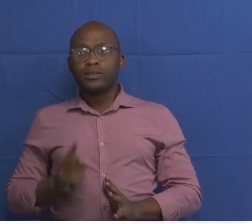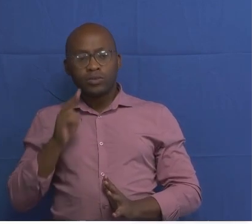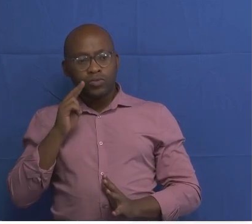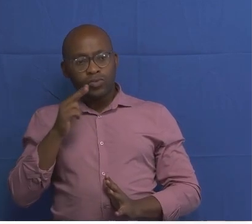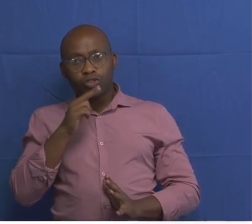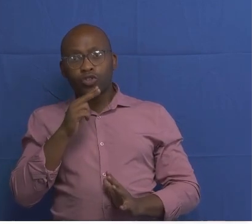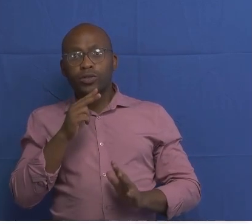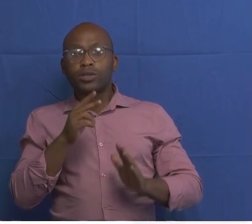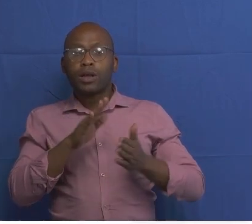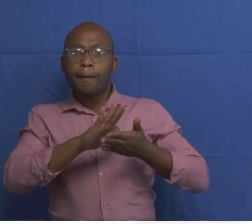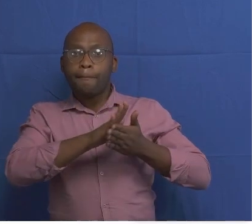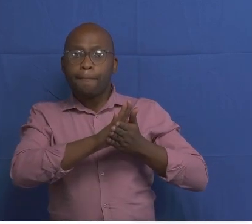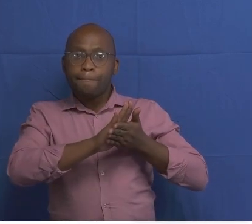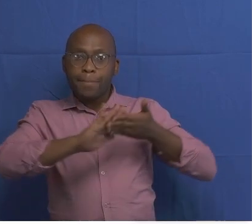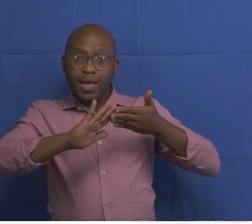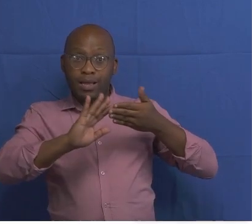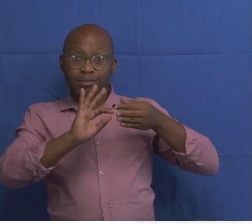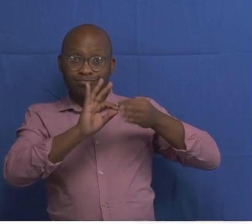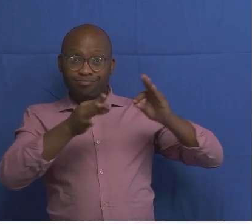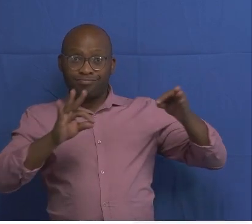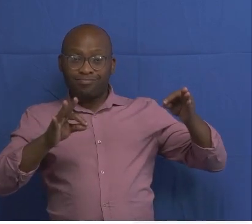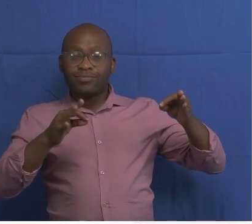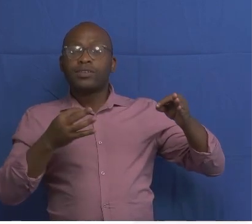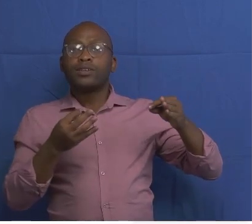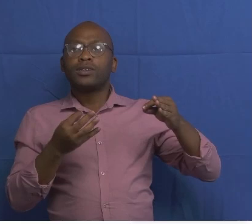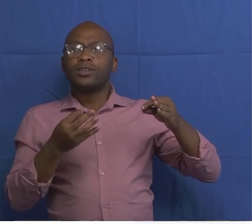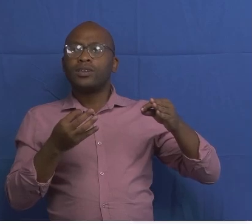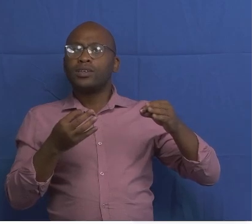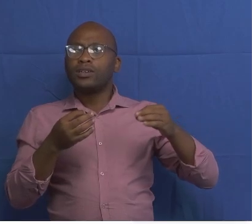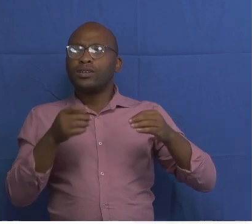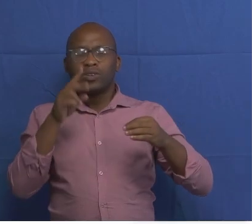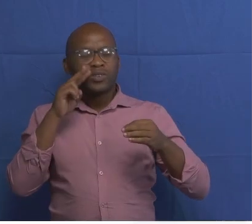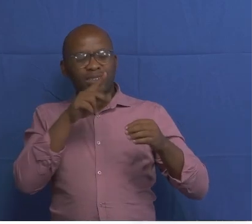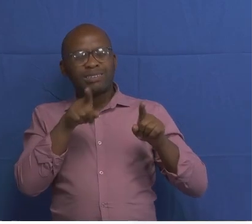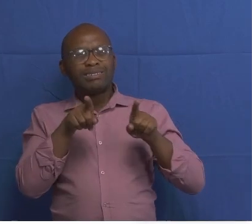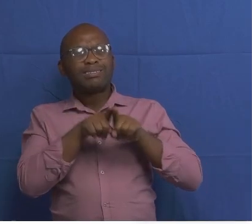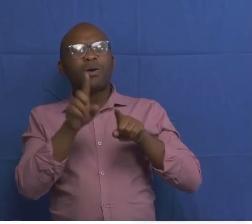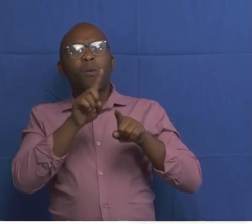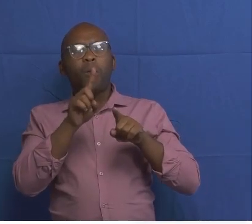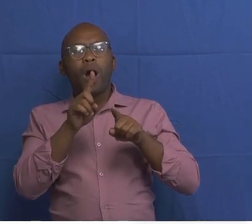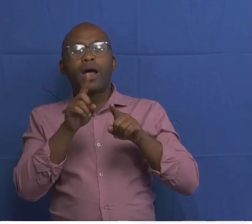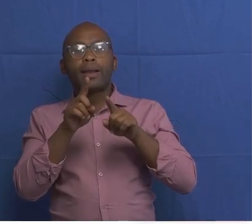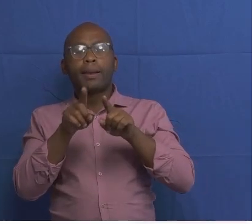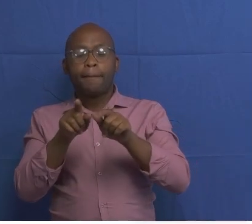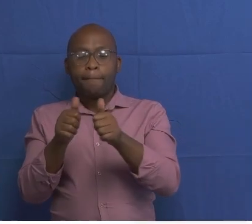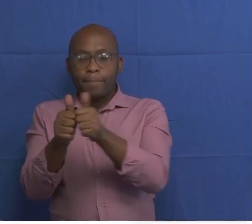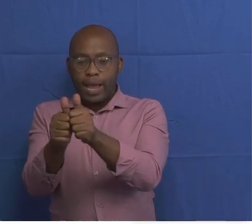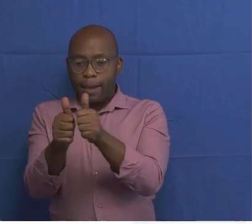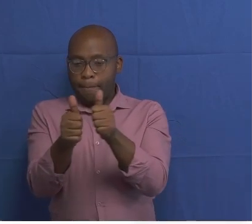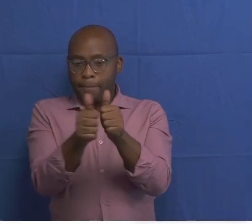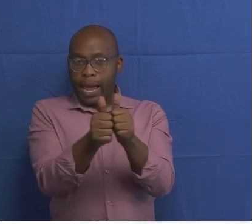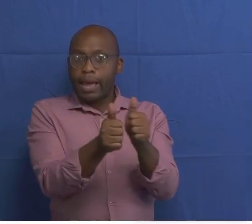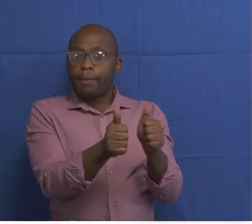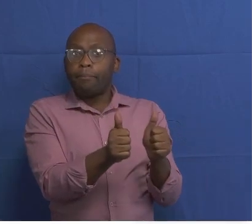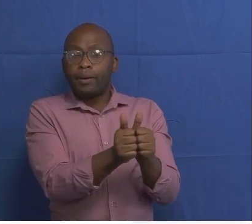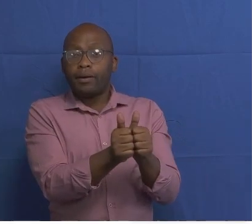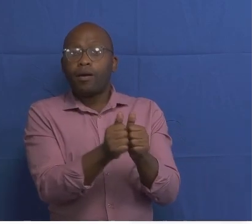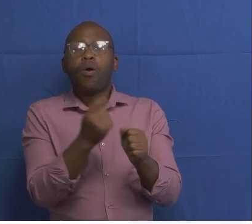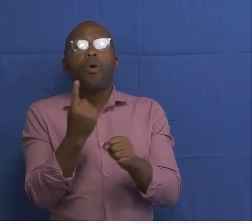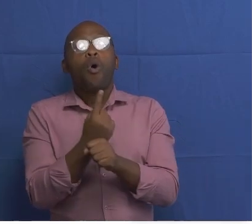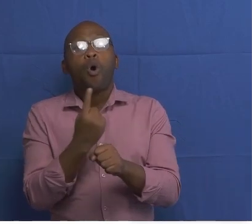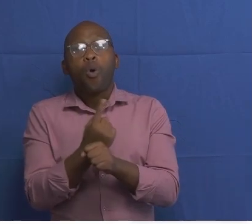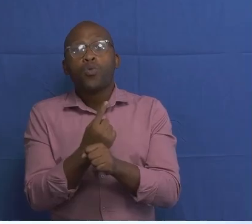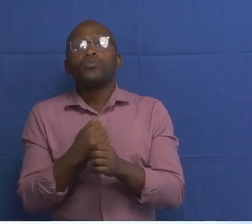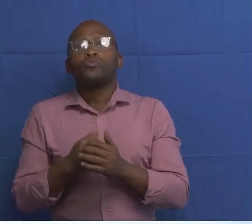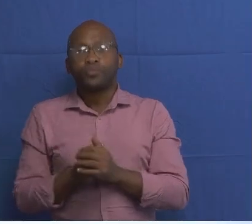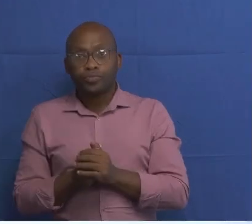they occur as pairs. We have got homologous chromosomes, and how we define them, we say that homologous chromosomes